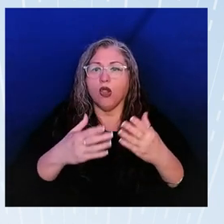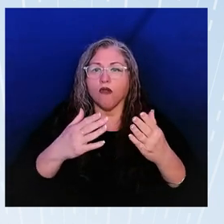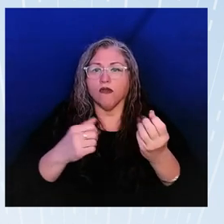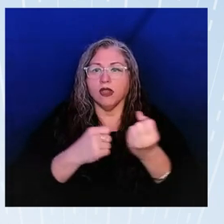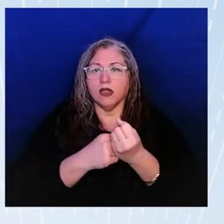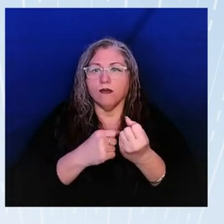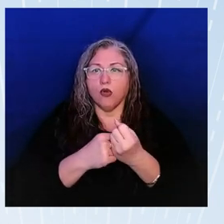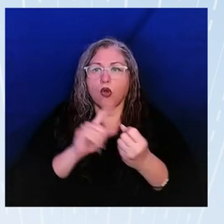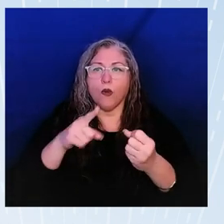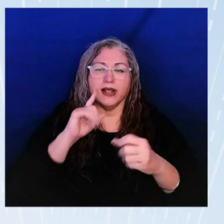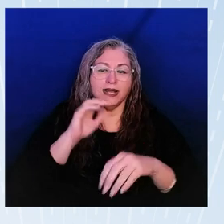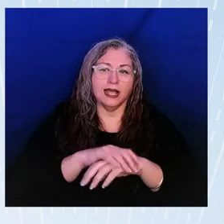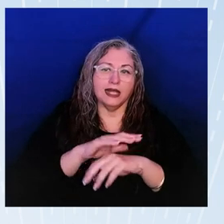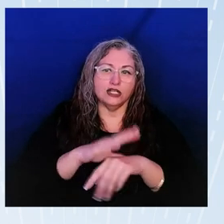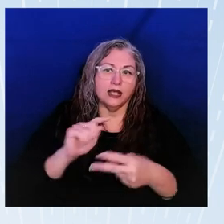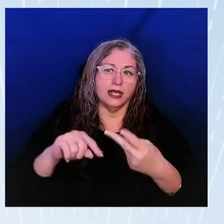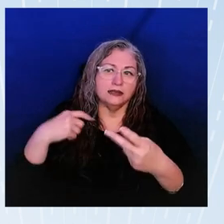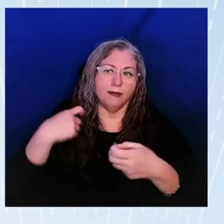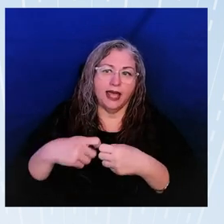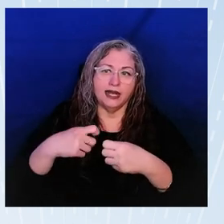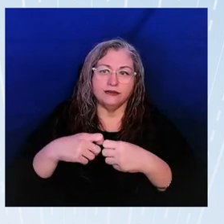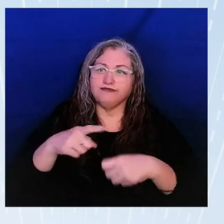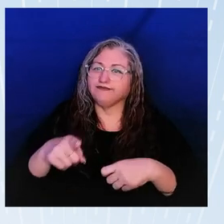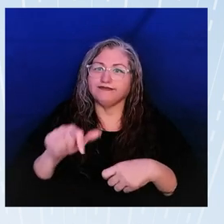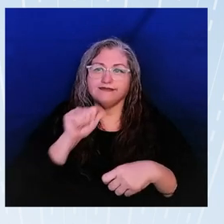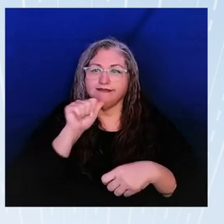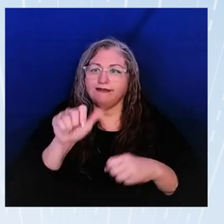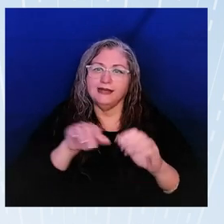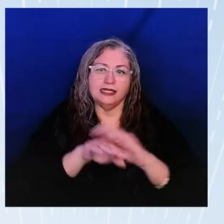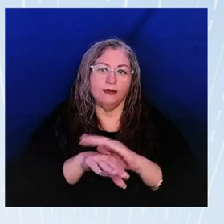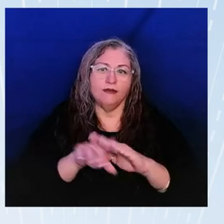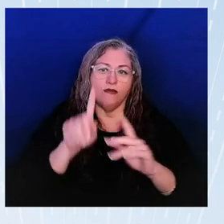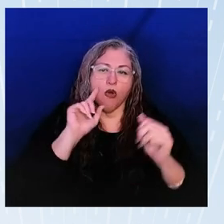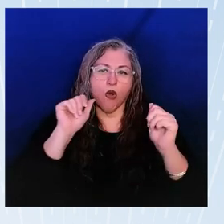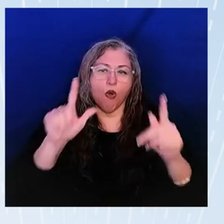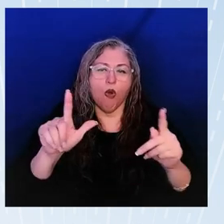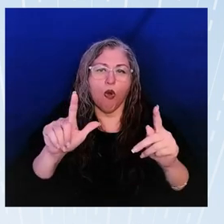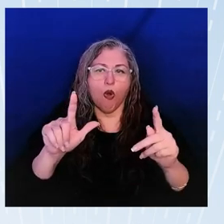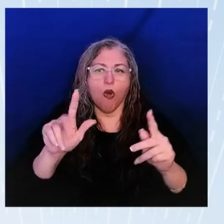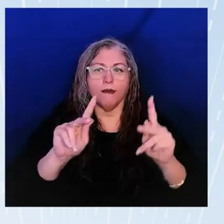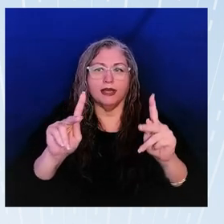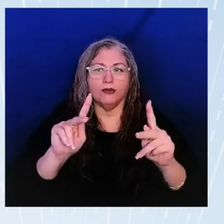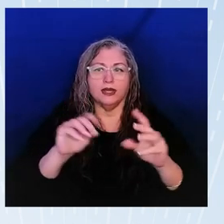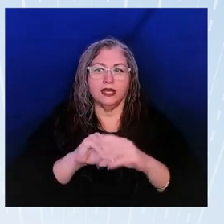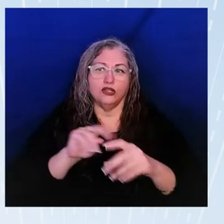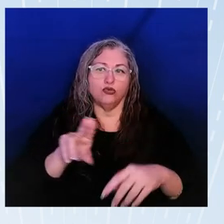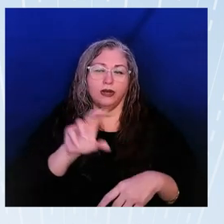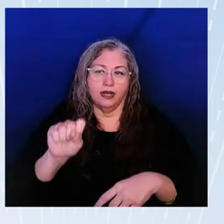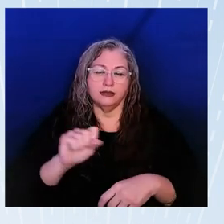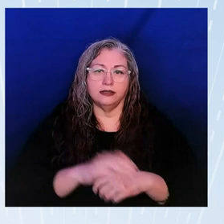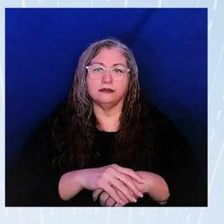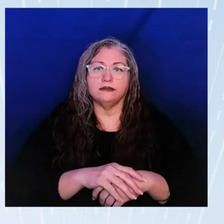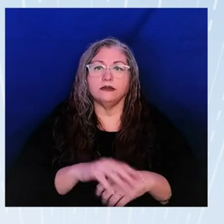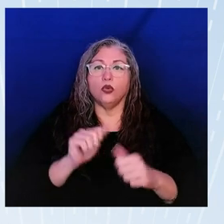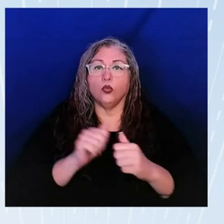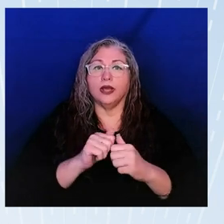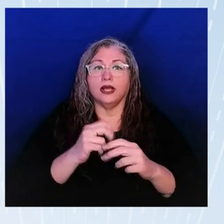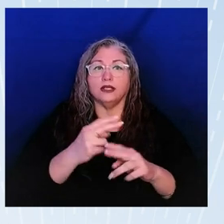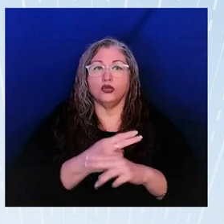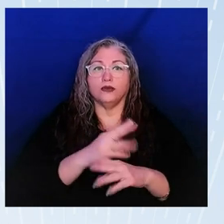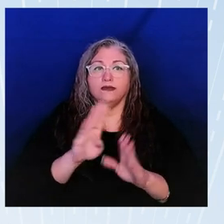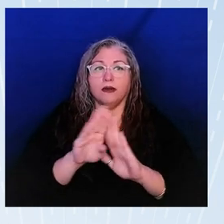English and Spanish, which may not be accessible to all individuals in the United States. Let me give you some background and